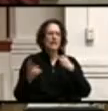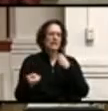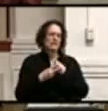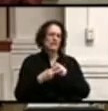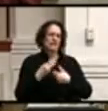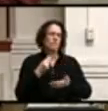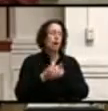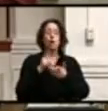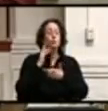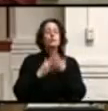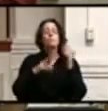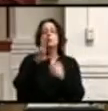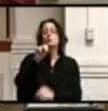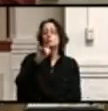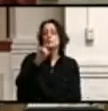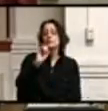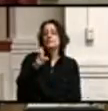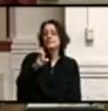is a mezzanine